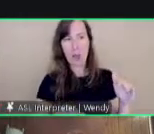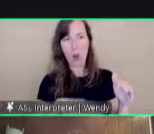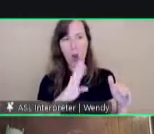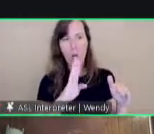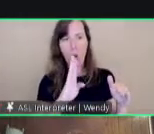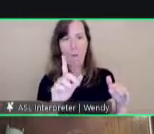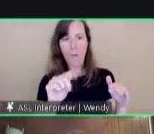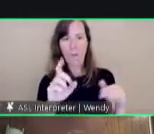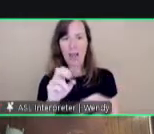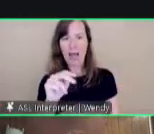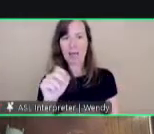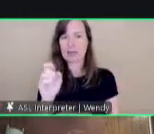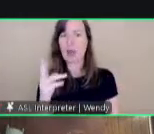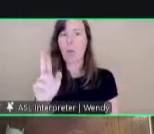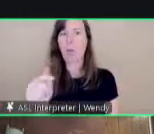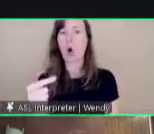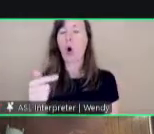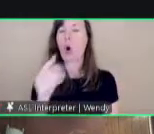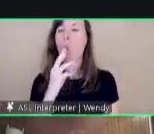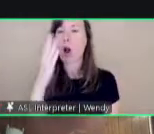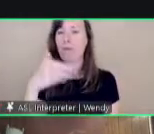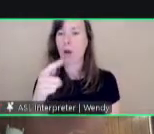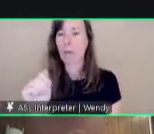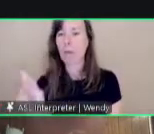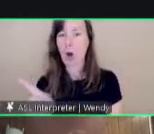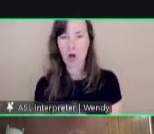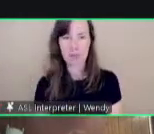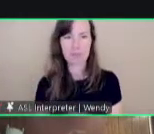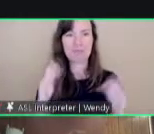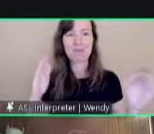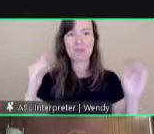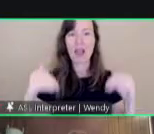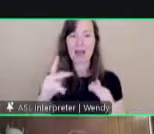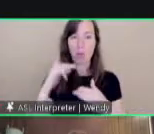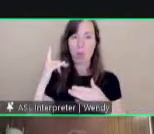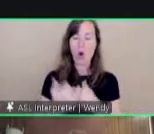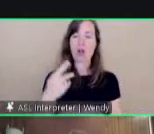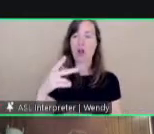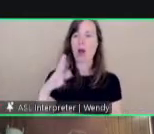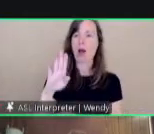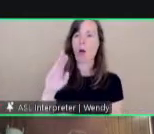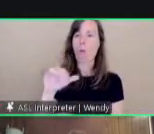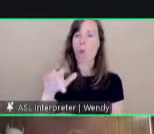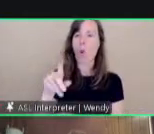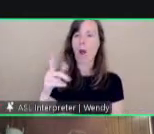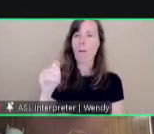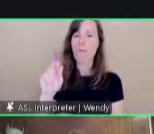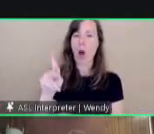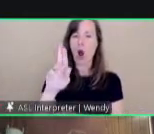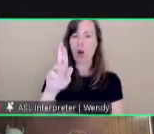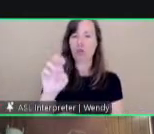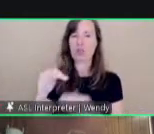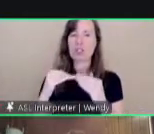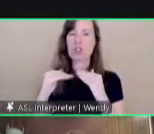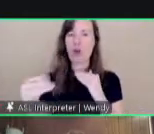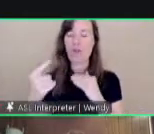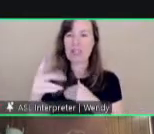The next project I'd like to discuss is the Boyd Park resurfacing grant that we received from CDBG,